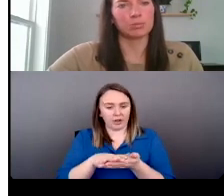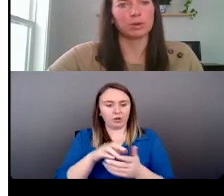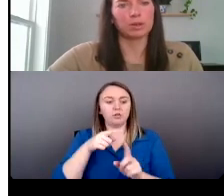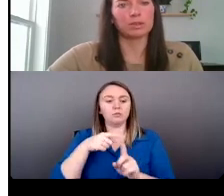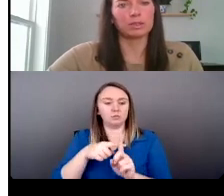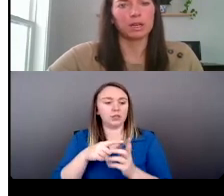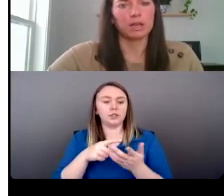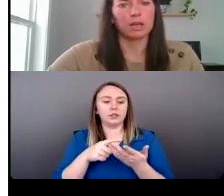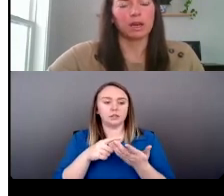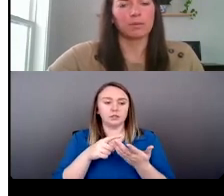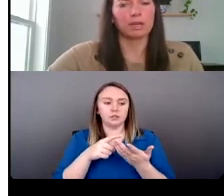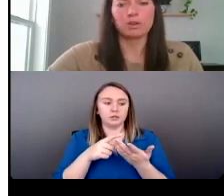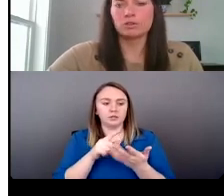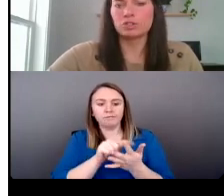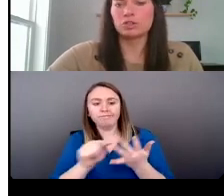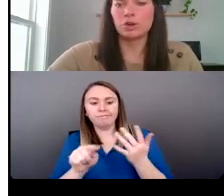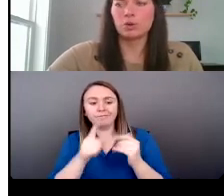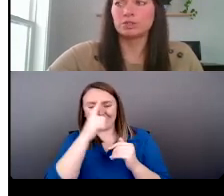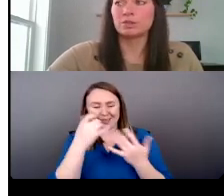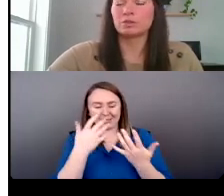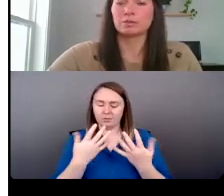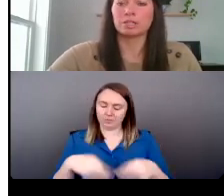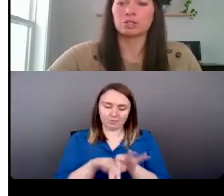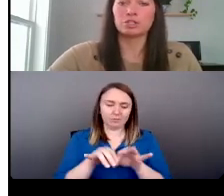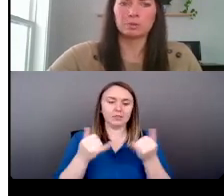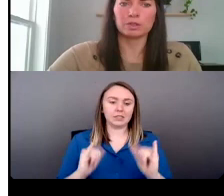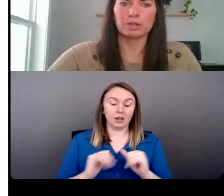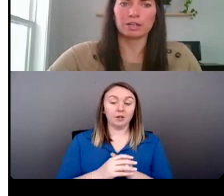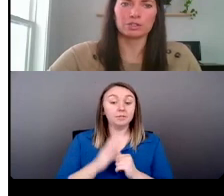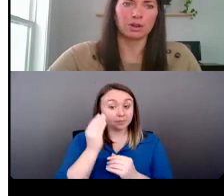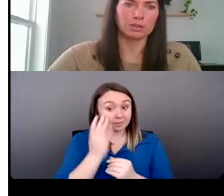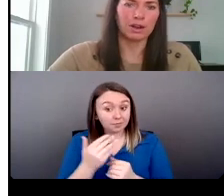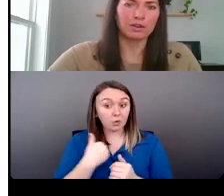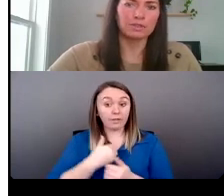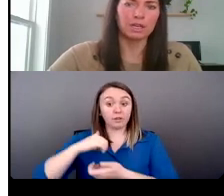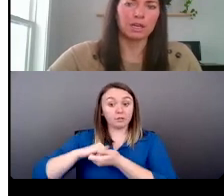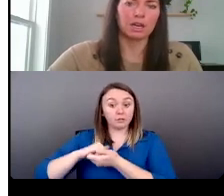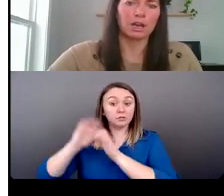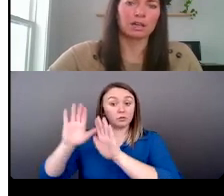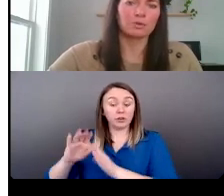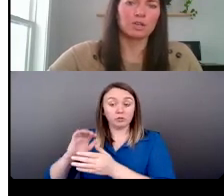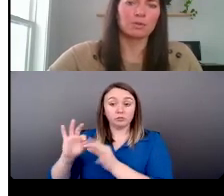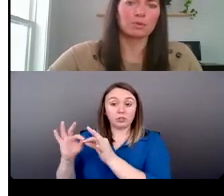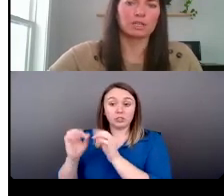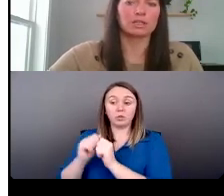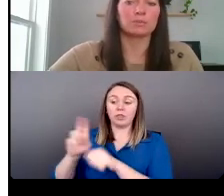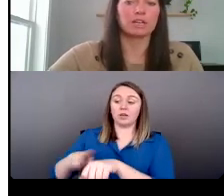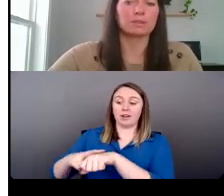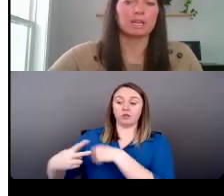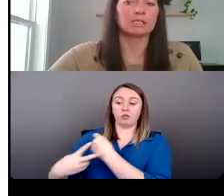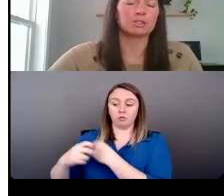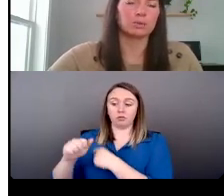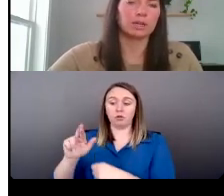just as important. And also just to note, we do have a great relationship with National Archives, and through them, we can